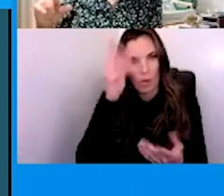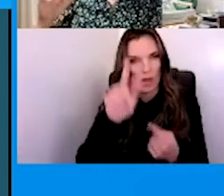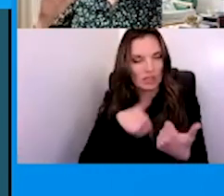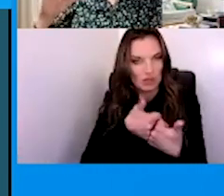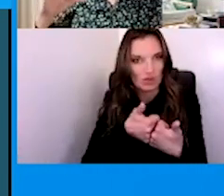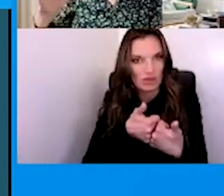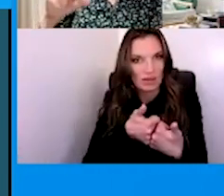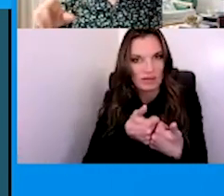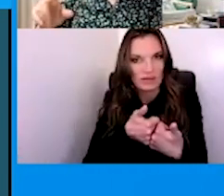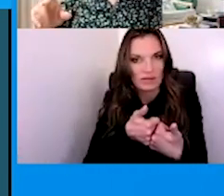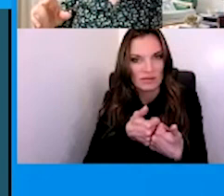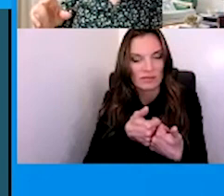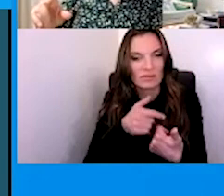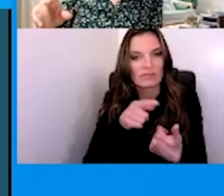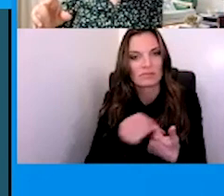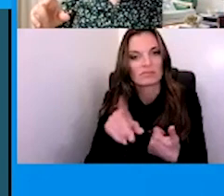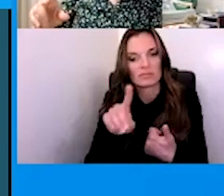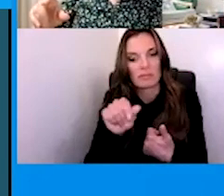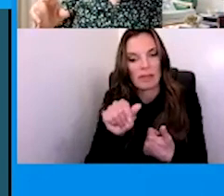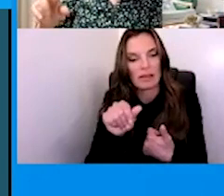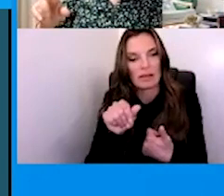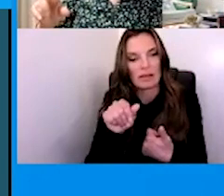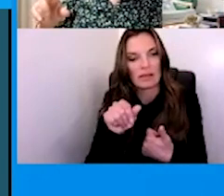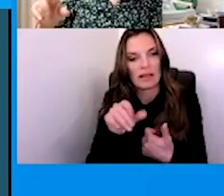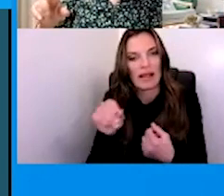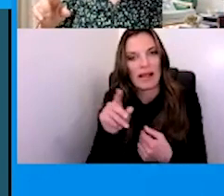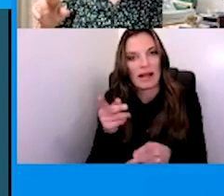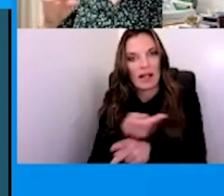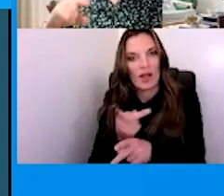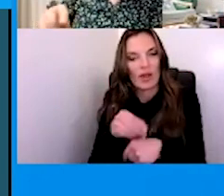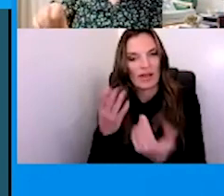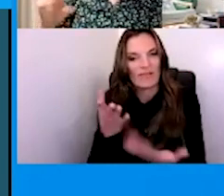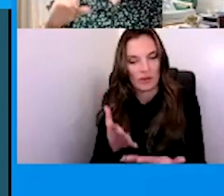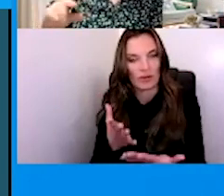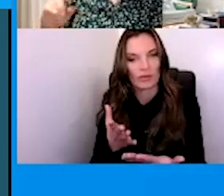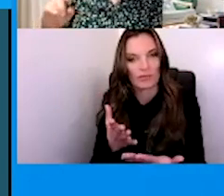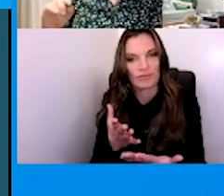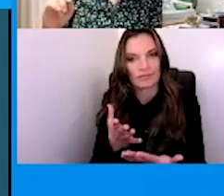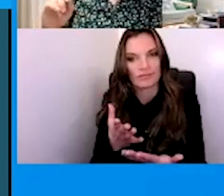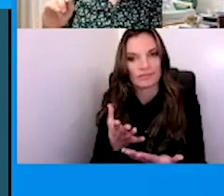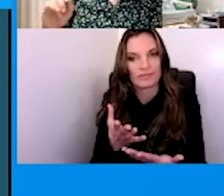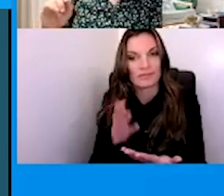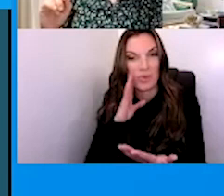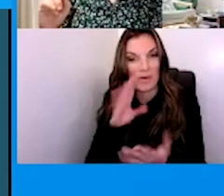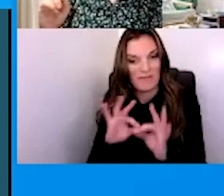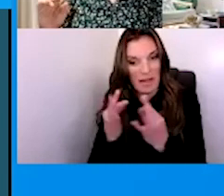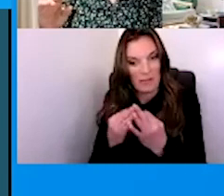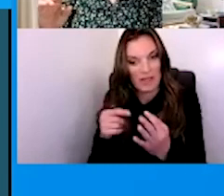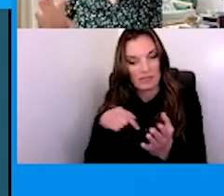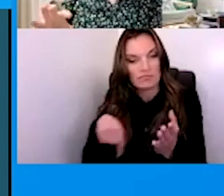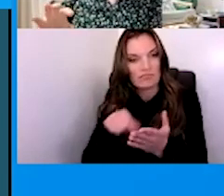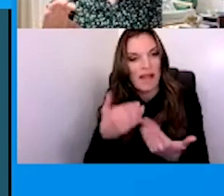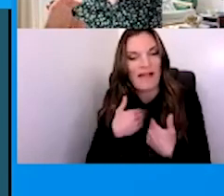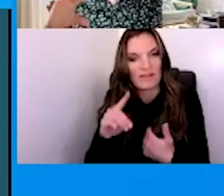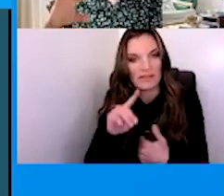of disability and caregiver status in terms of dynamics of families with disabilities. So you